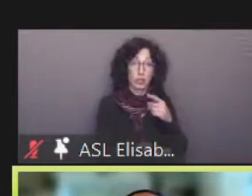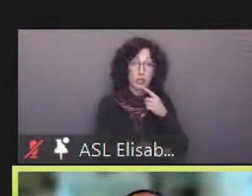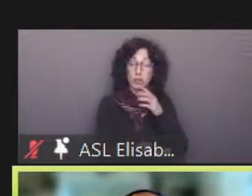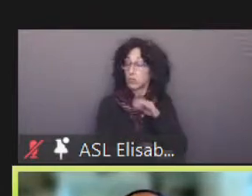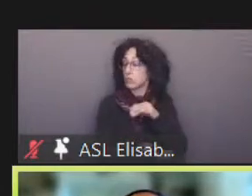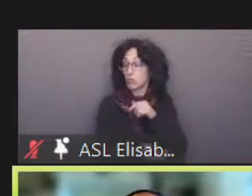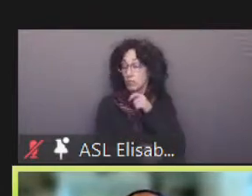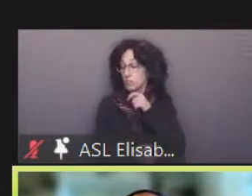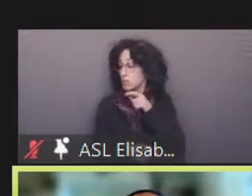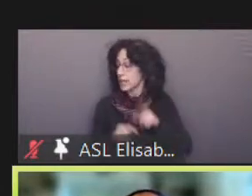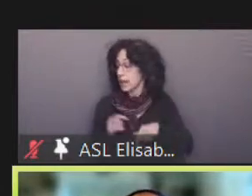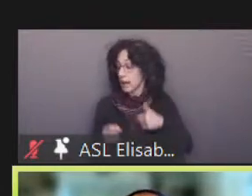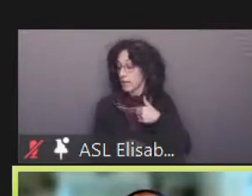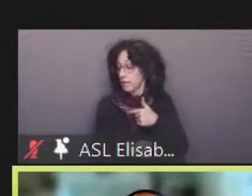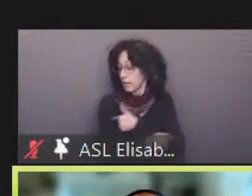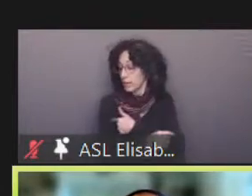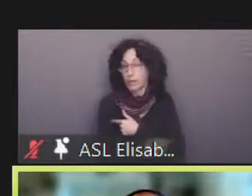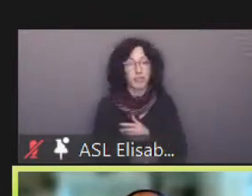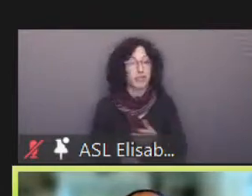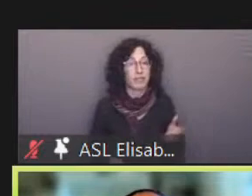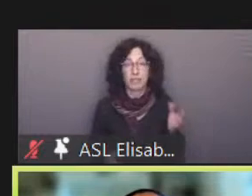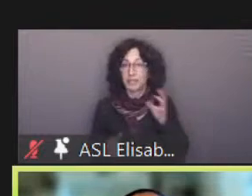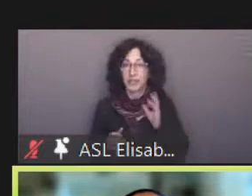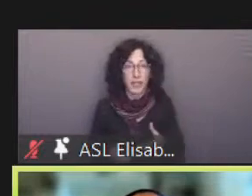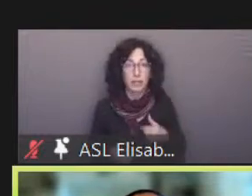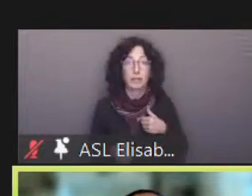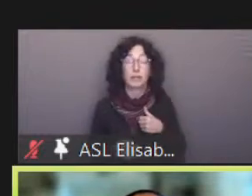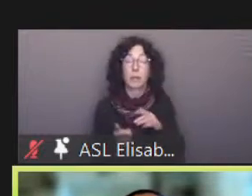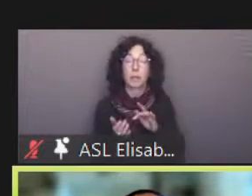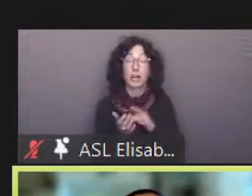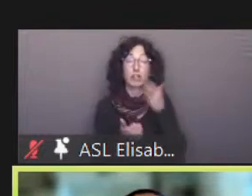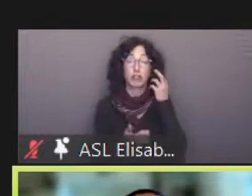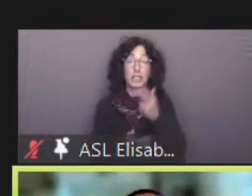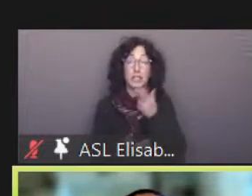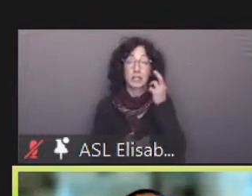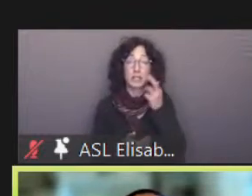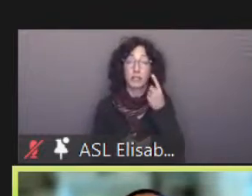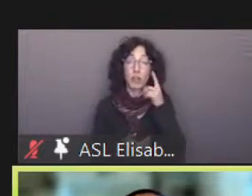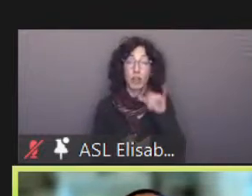that medical reasons to not get the vaccine are very, very few.